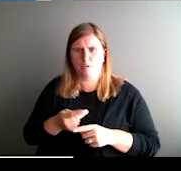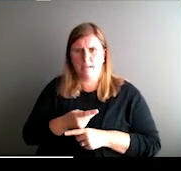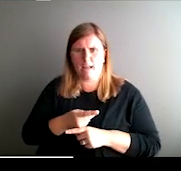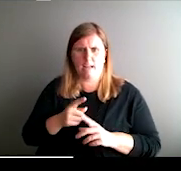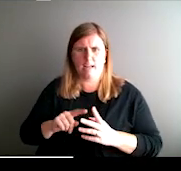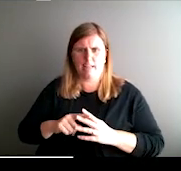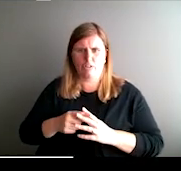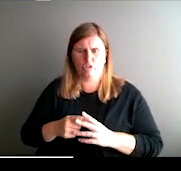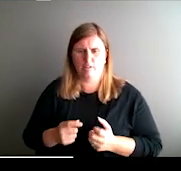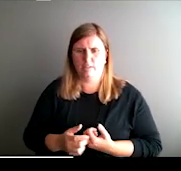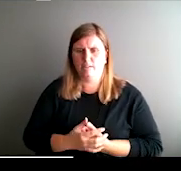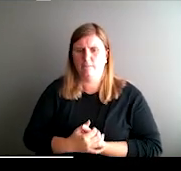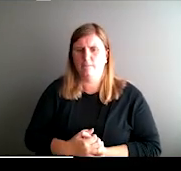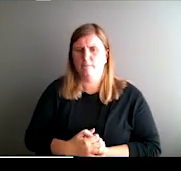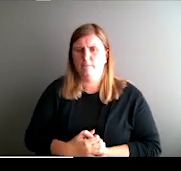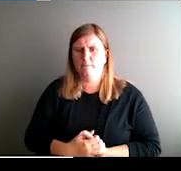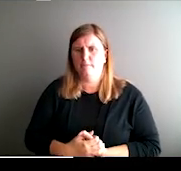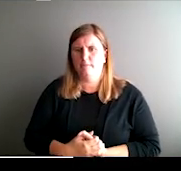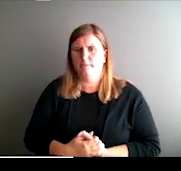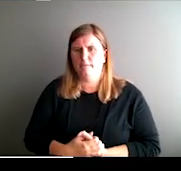initially.